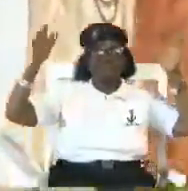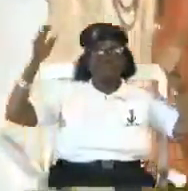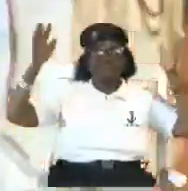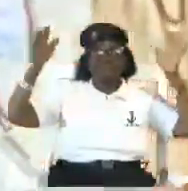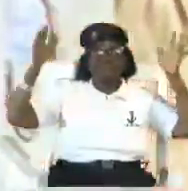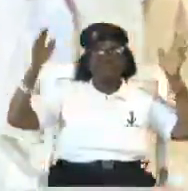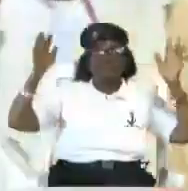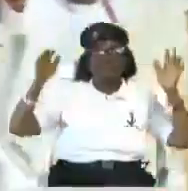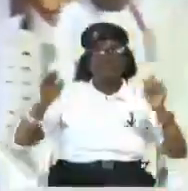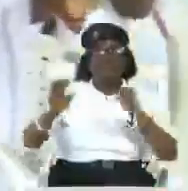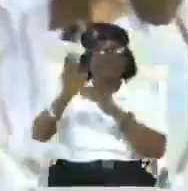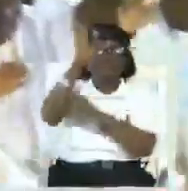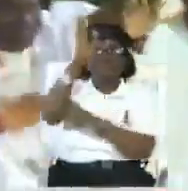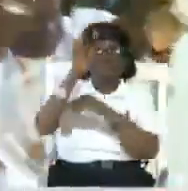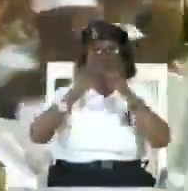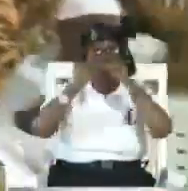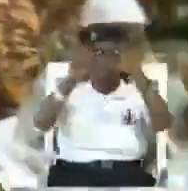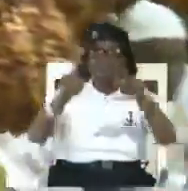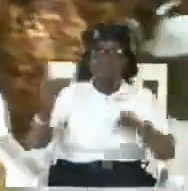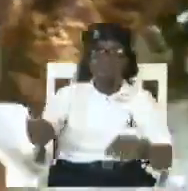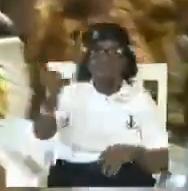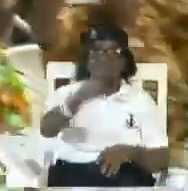God bless you.